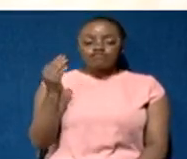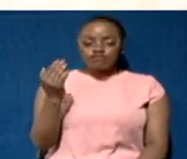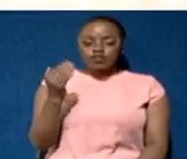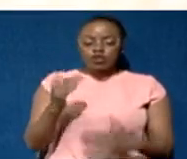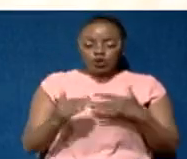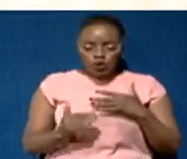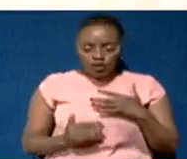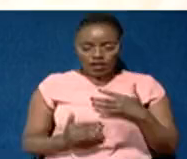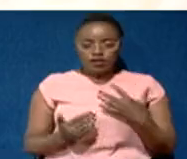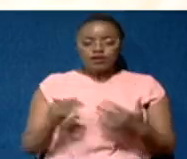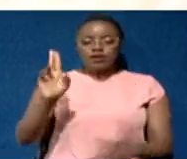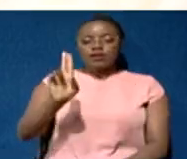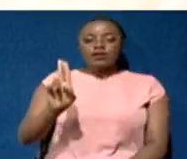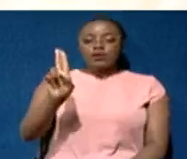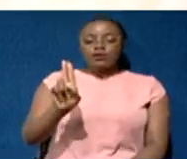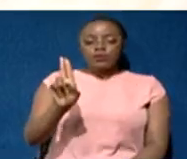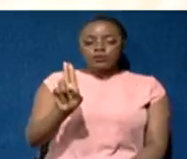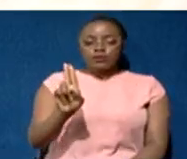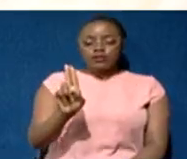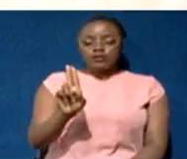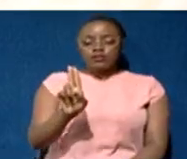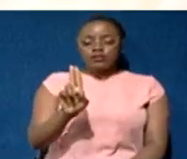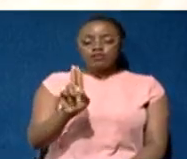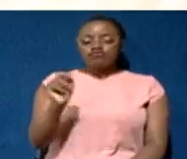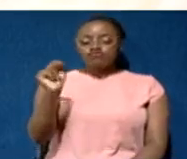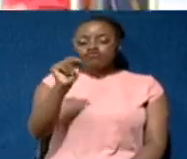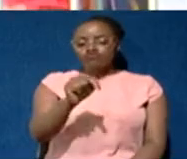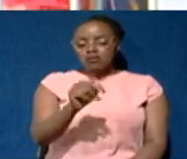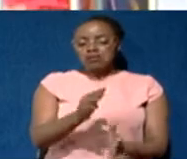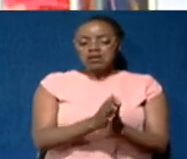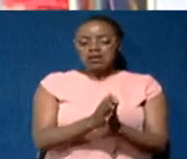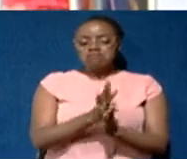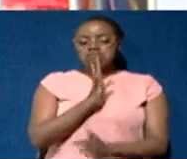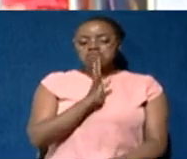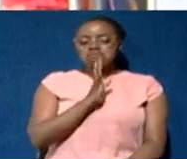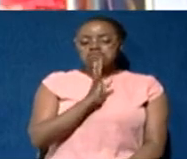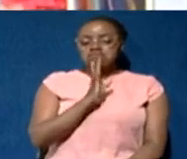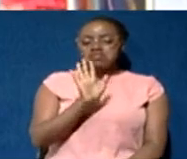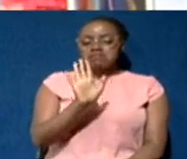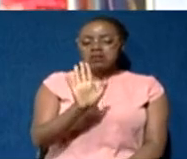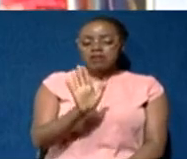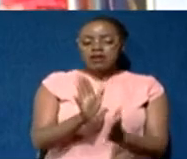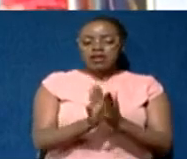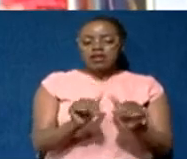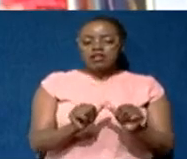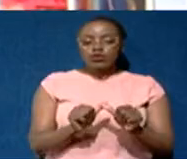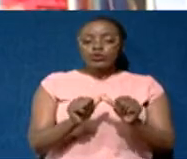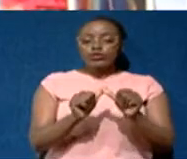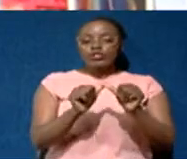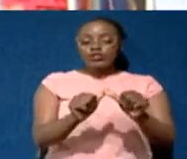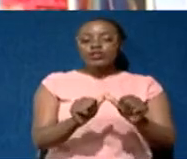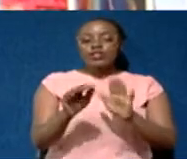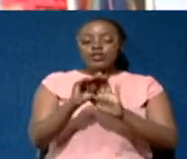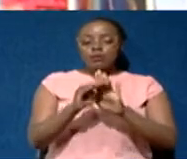the Honorable Uhuru Kenyatta, to make his statement and continue